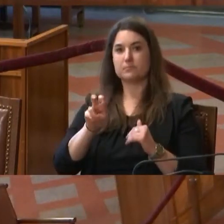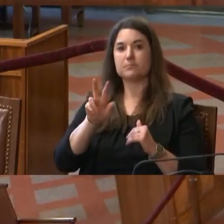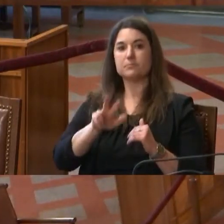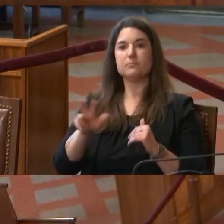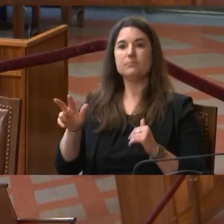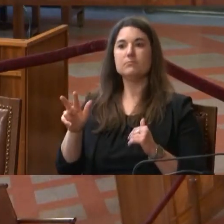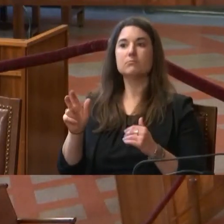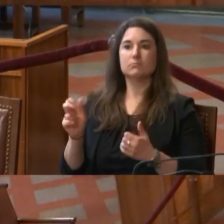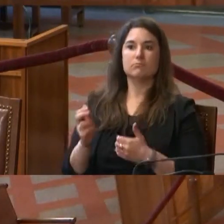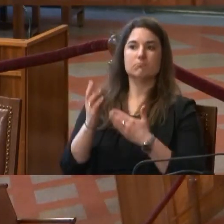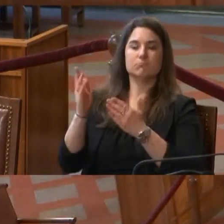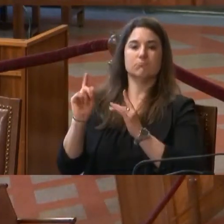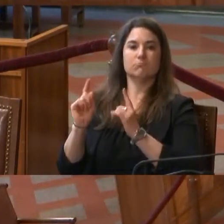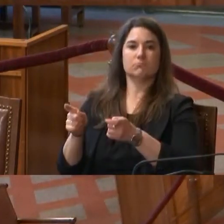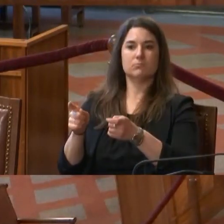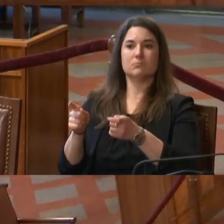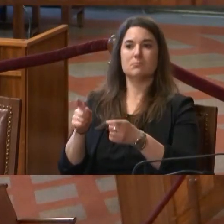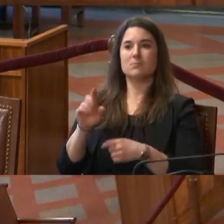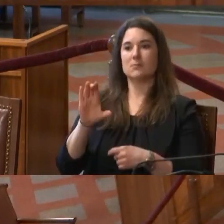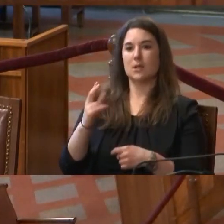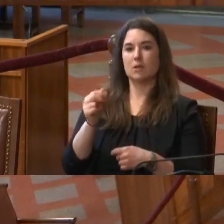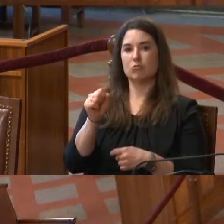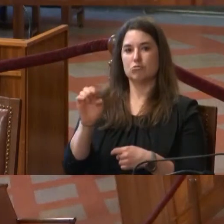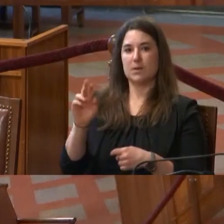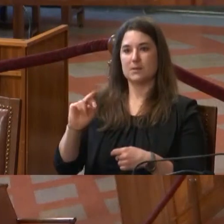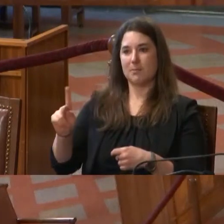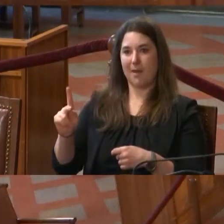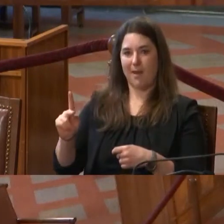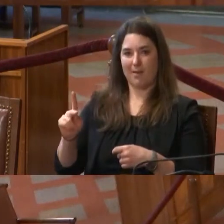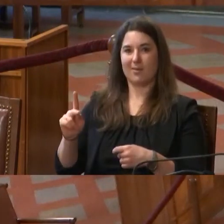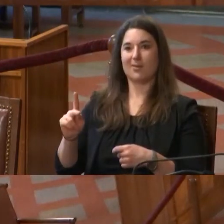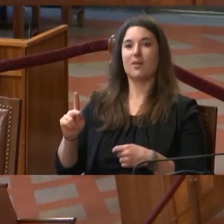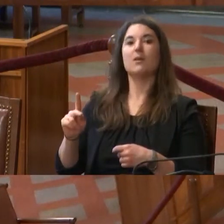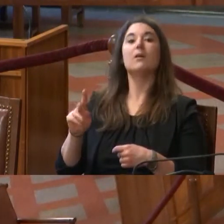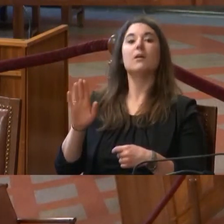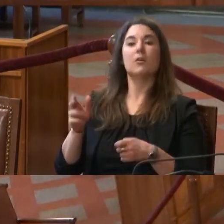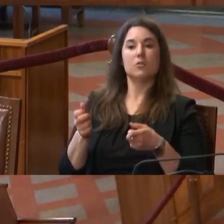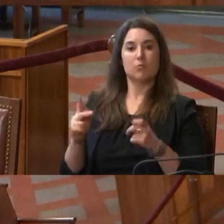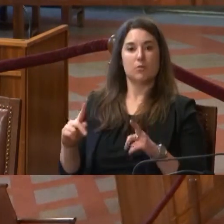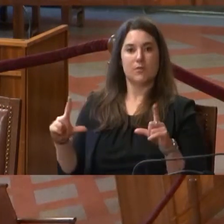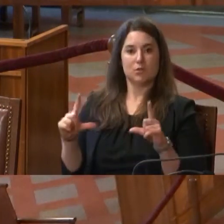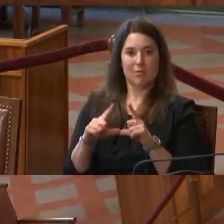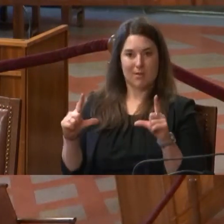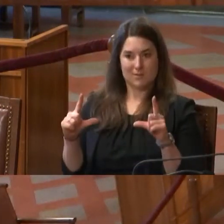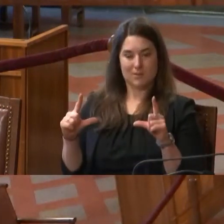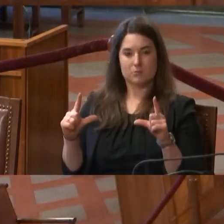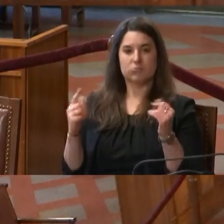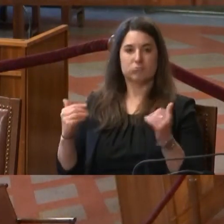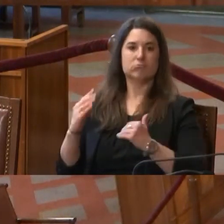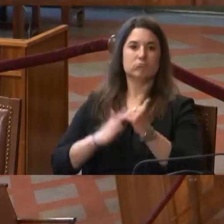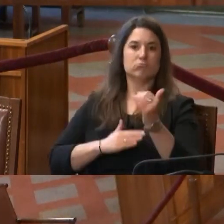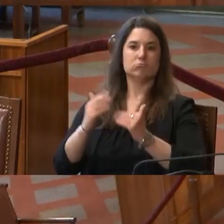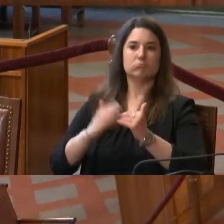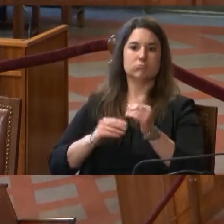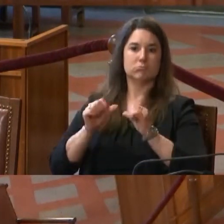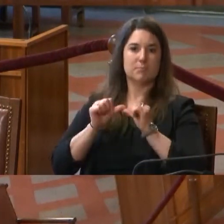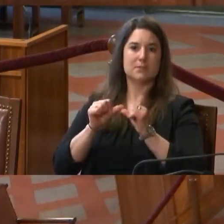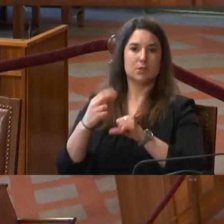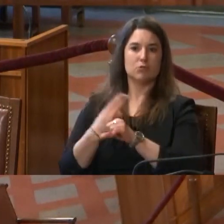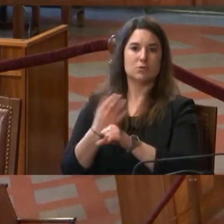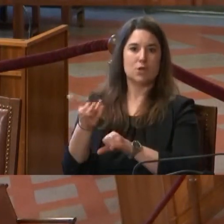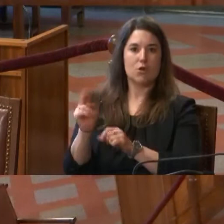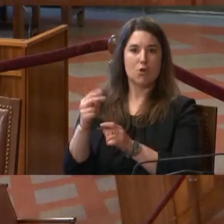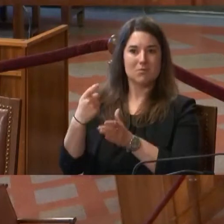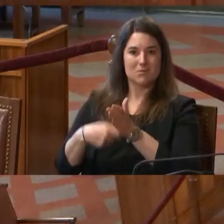233, resolution granting unto Chase Bank their successors and assigns the privilege and license to construct, maintain, and use at their